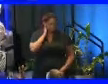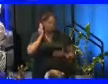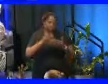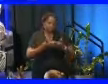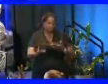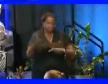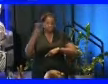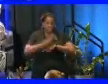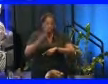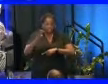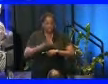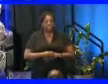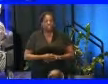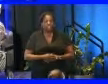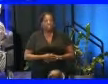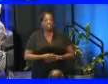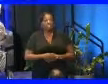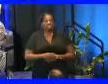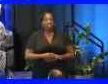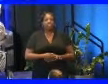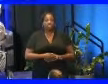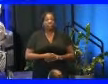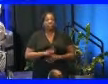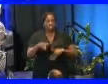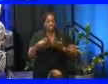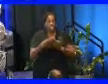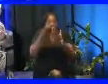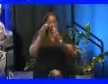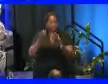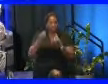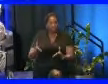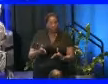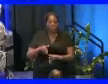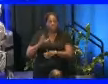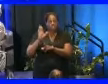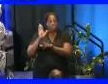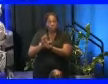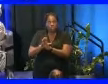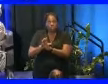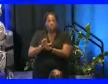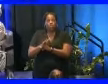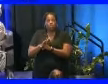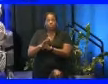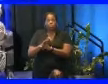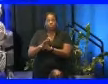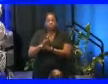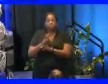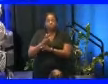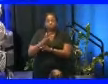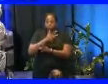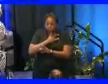the next 2 days. So I want to thank our panelists. Just all the information and your heartfelt